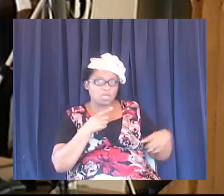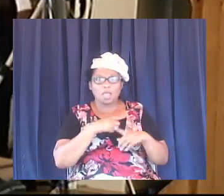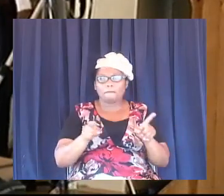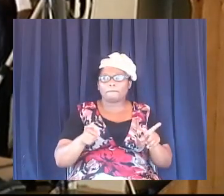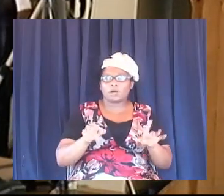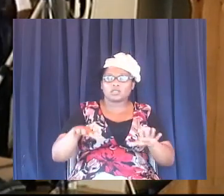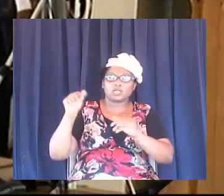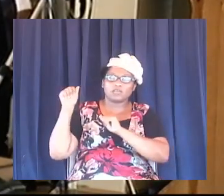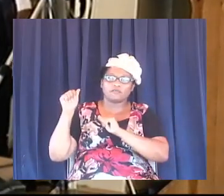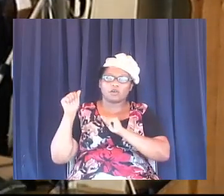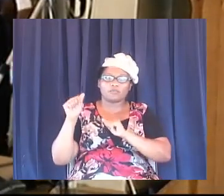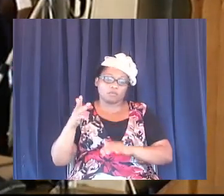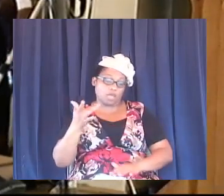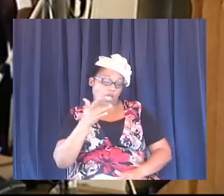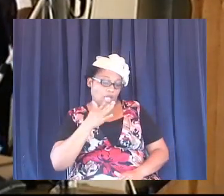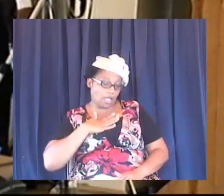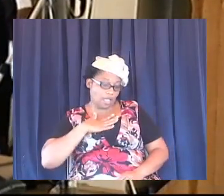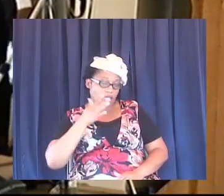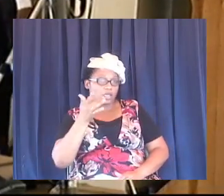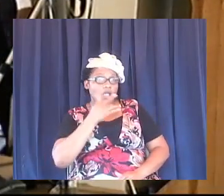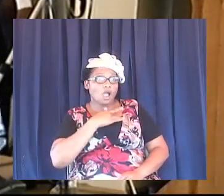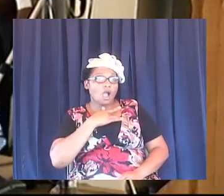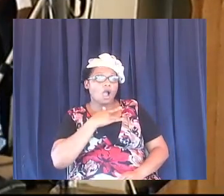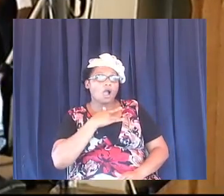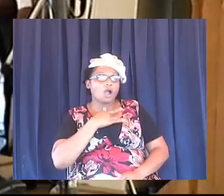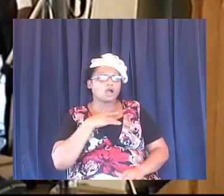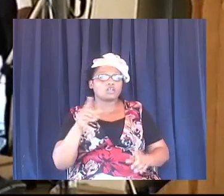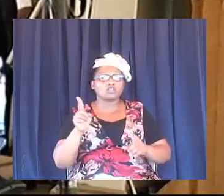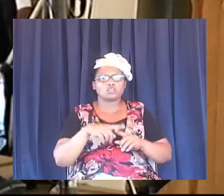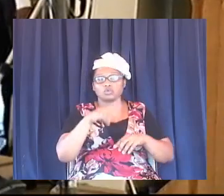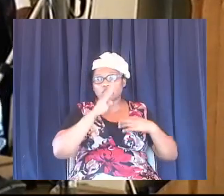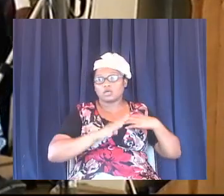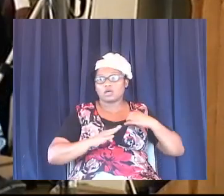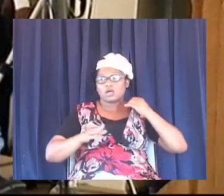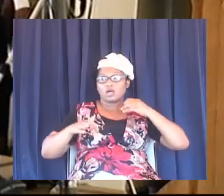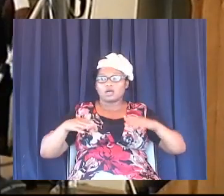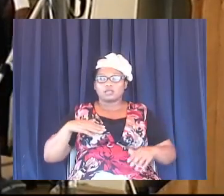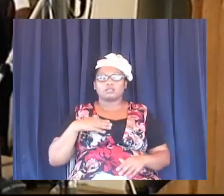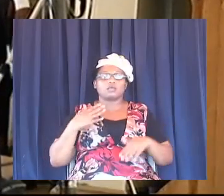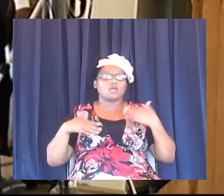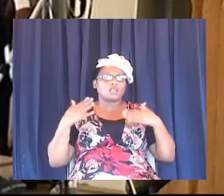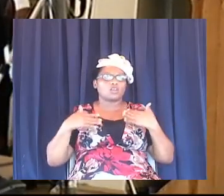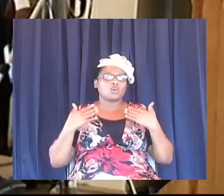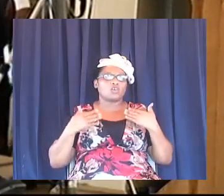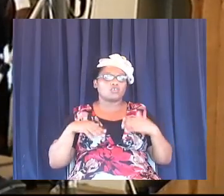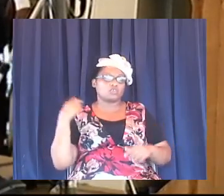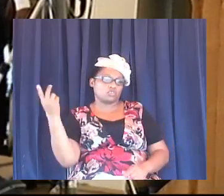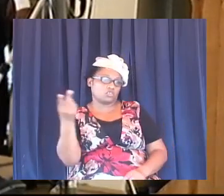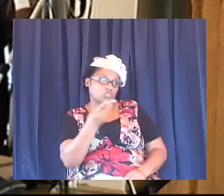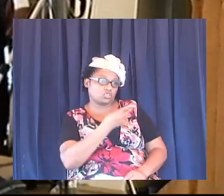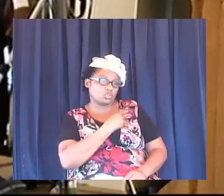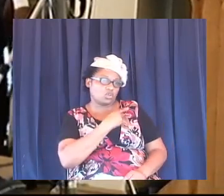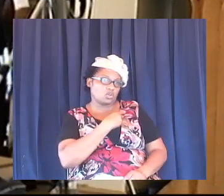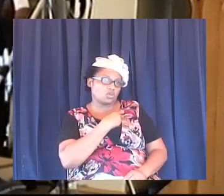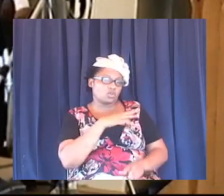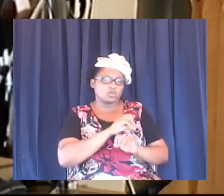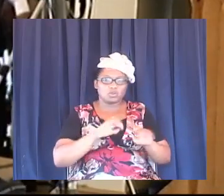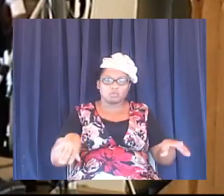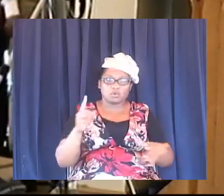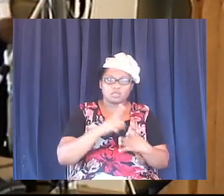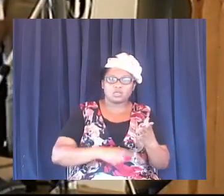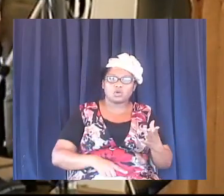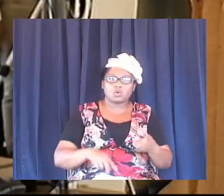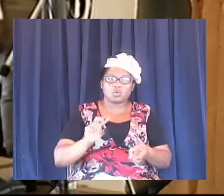want to Amen. Do with it Amen. Towards God. And I just want to encourage us that despite of what is happening, there are so many things that